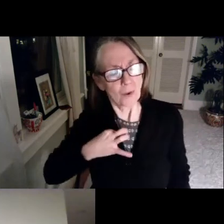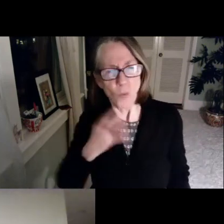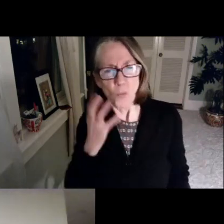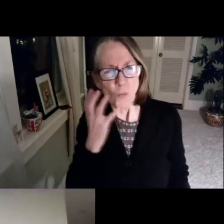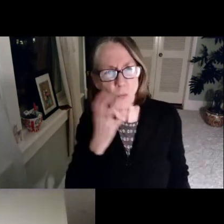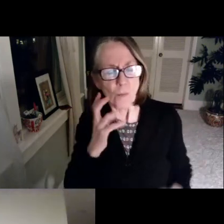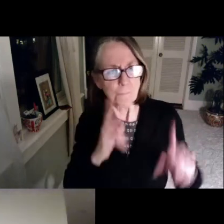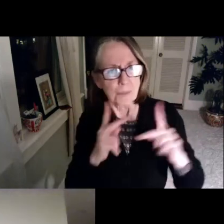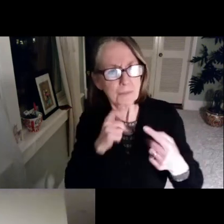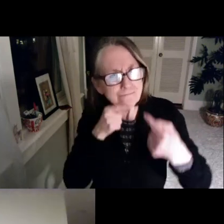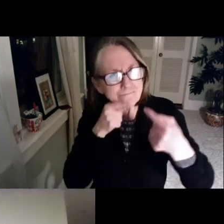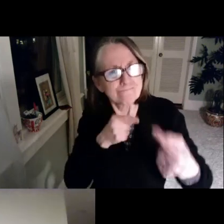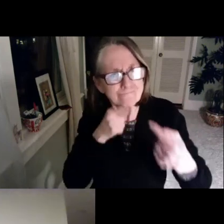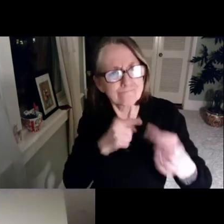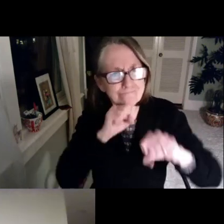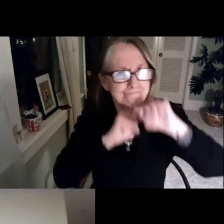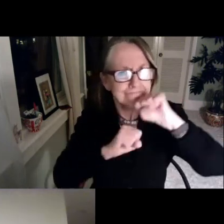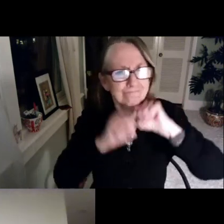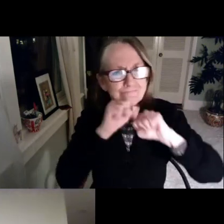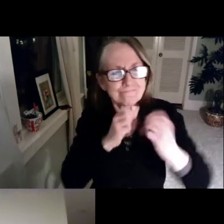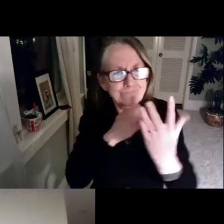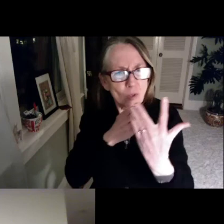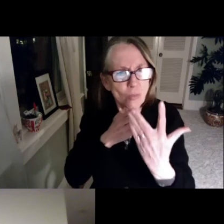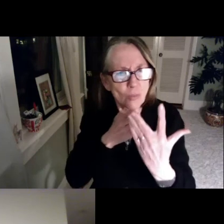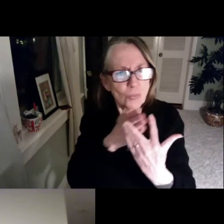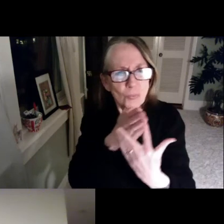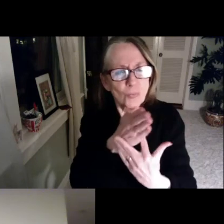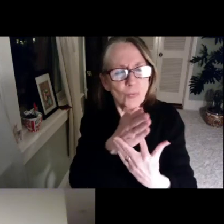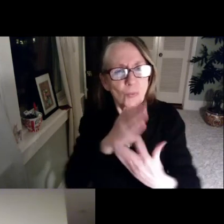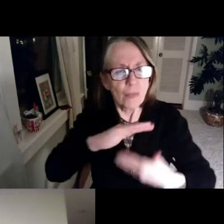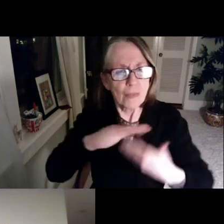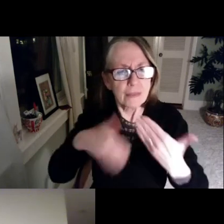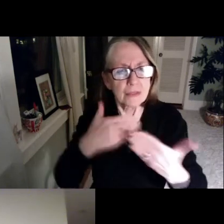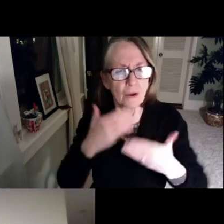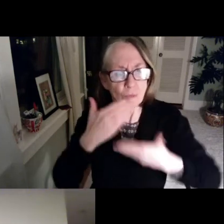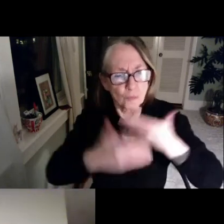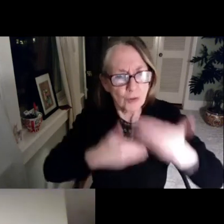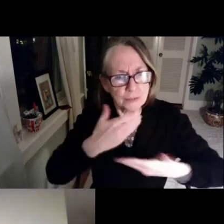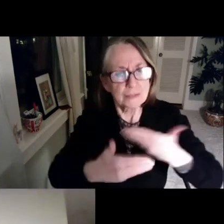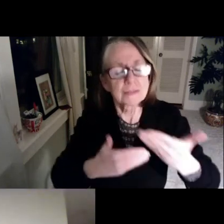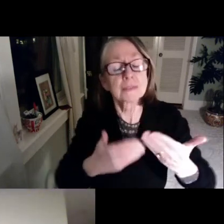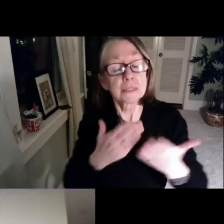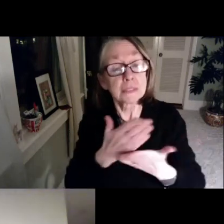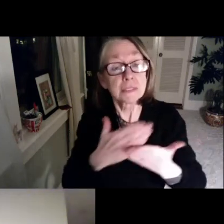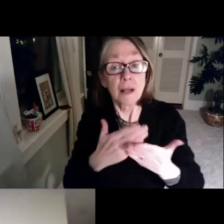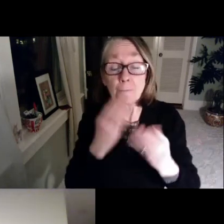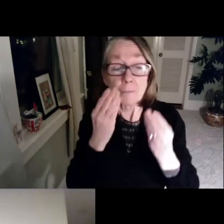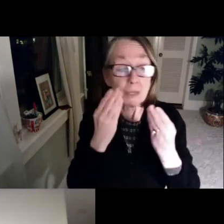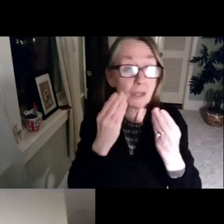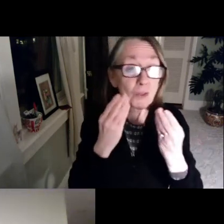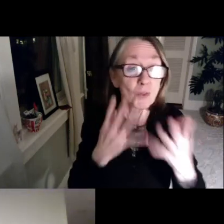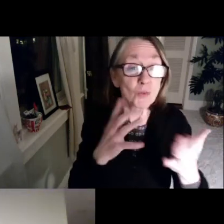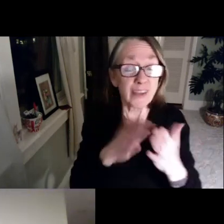people are having a very difficult time navigating through the entire process, some of which includes like psychometric